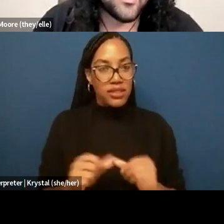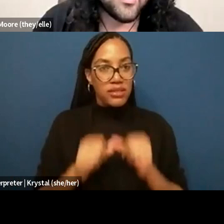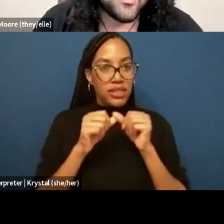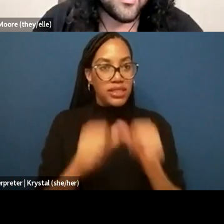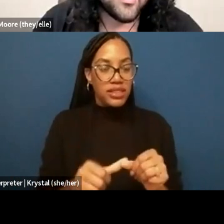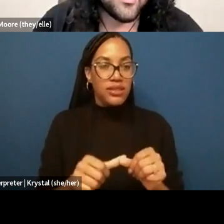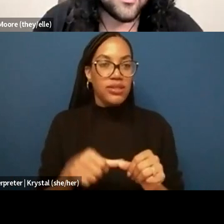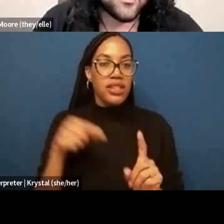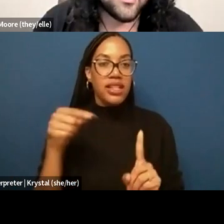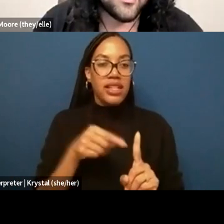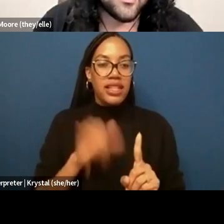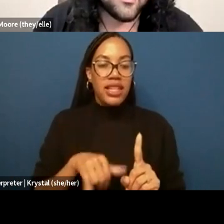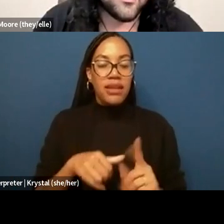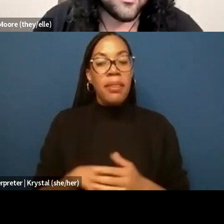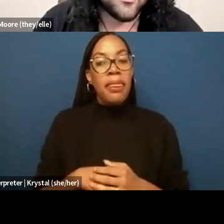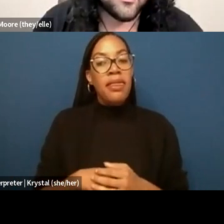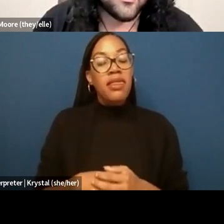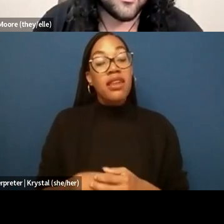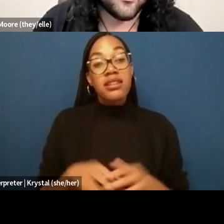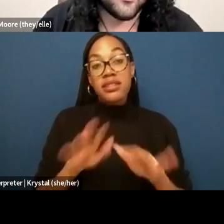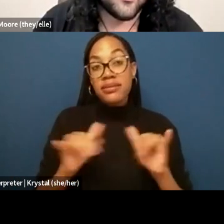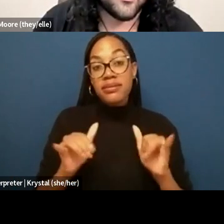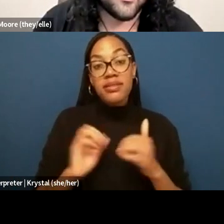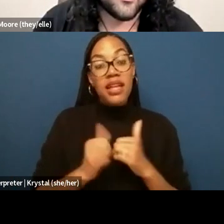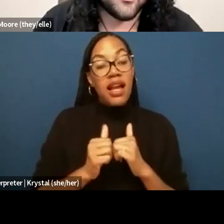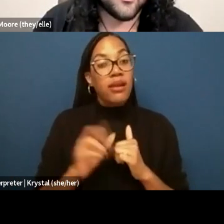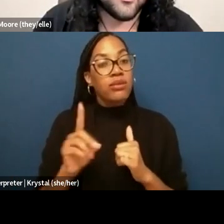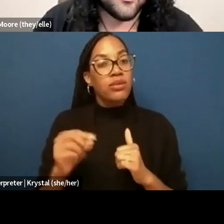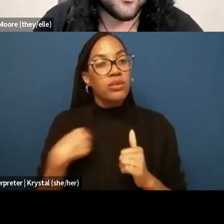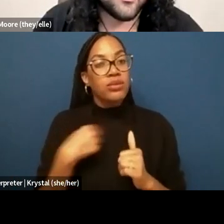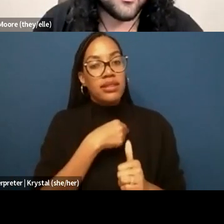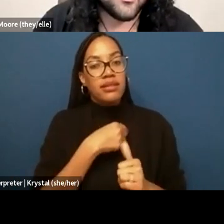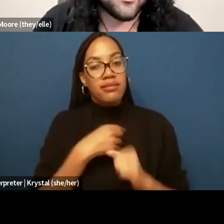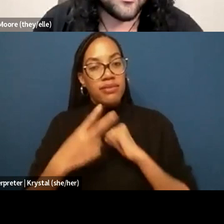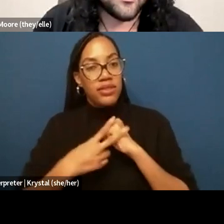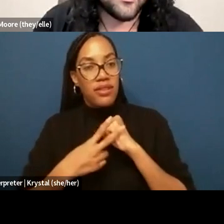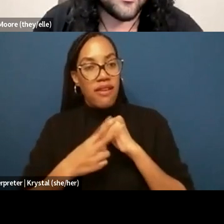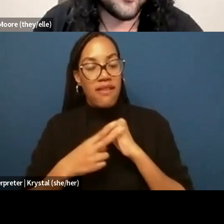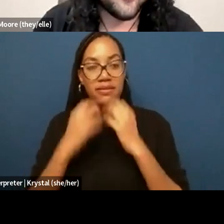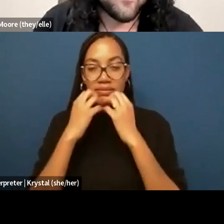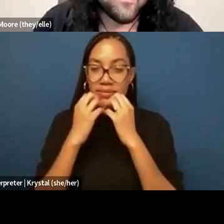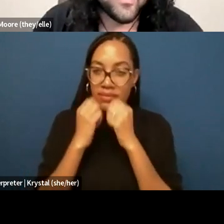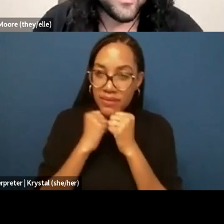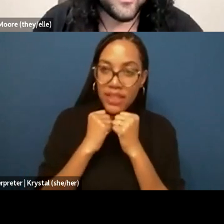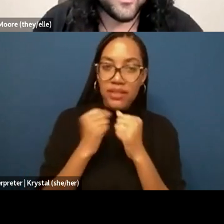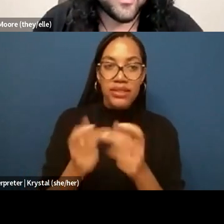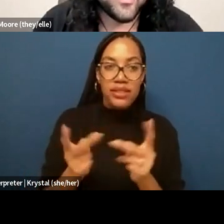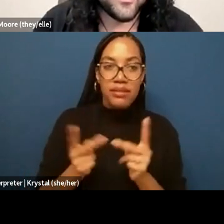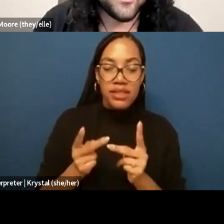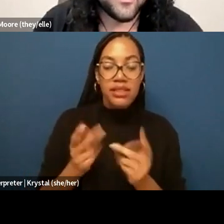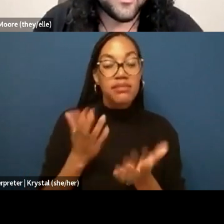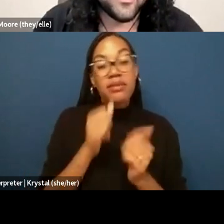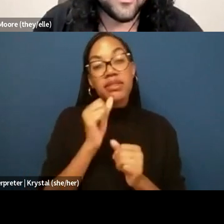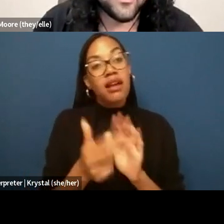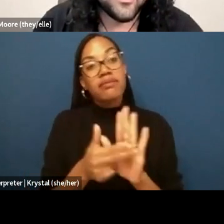also, how is it that we can be preserving sacred spaces that are not recognized as the church